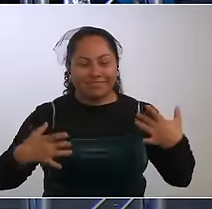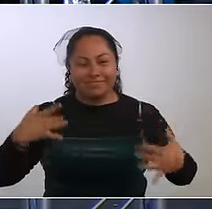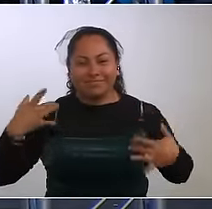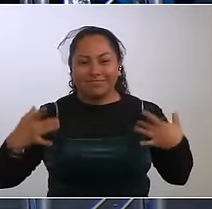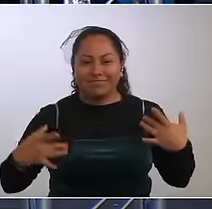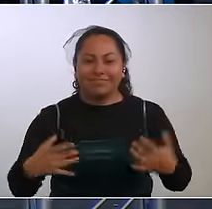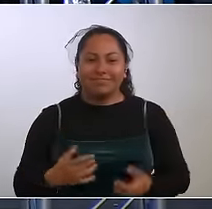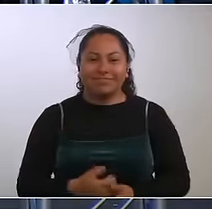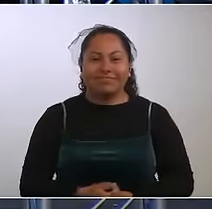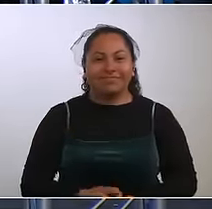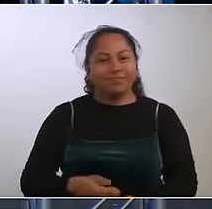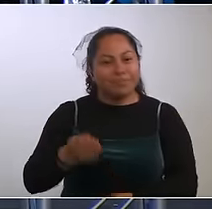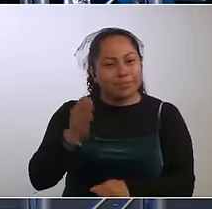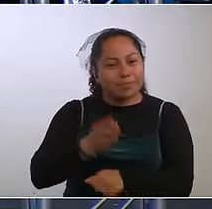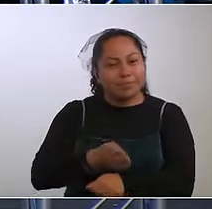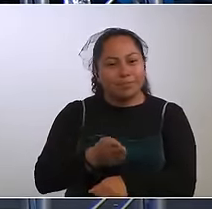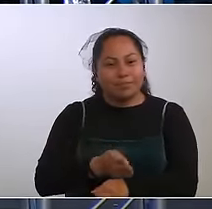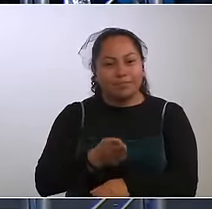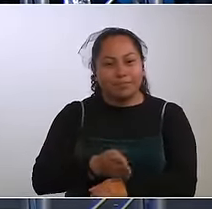Bishop President,